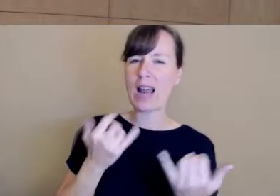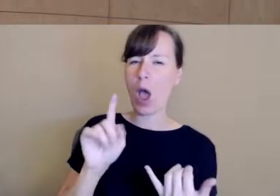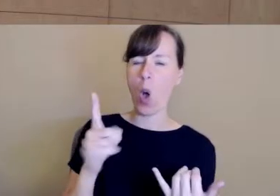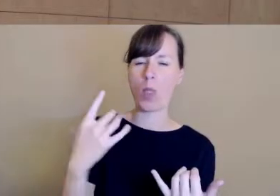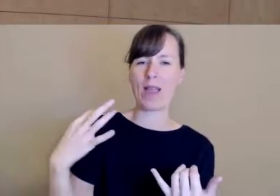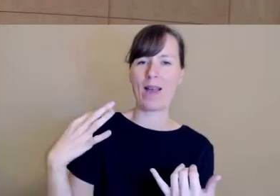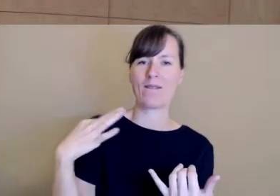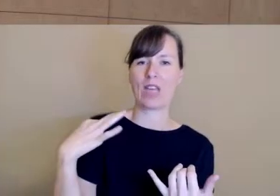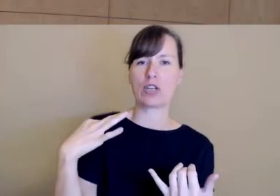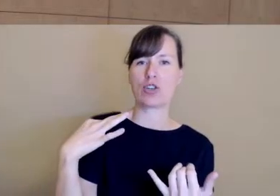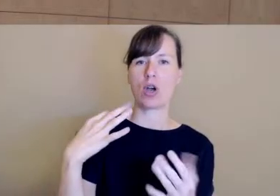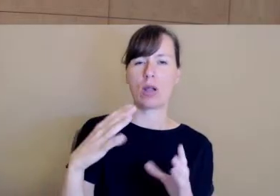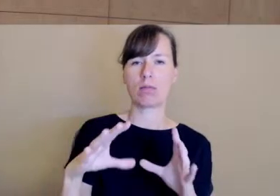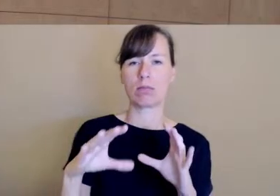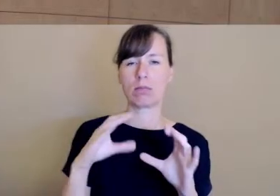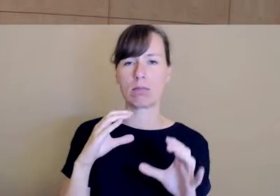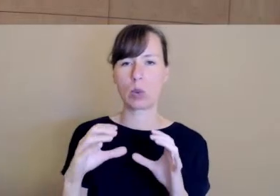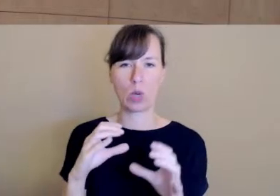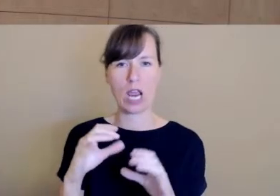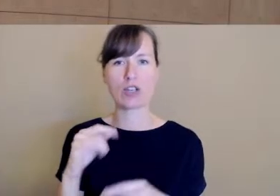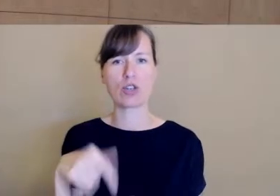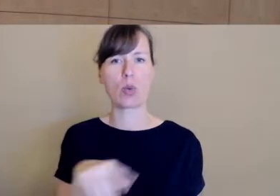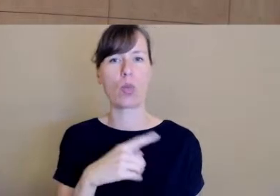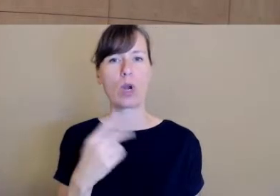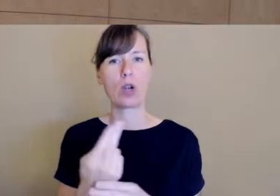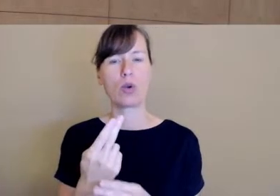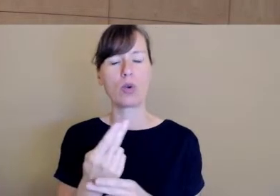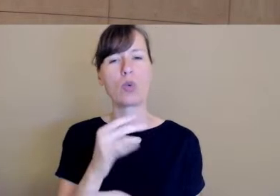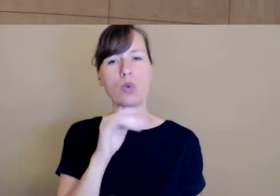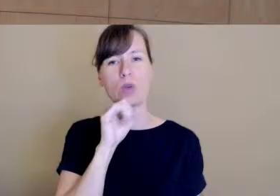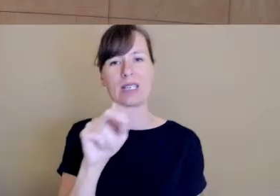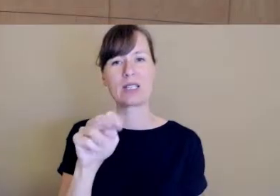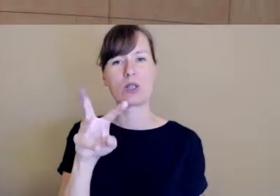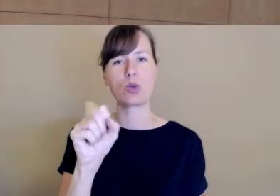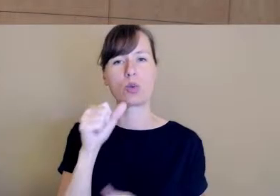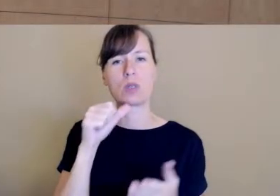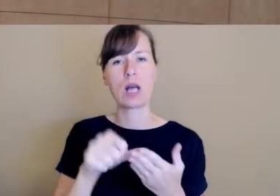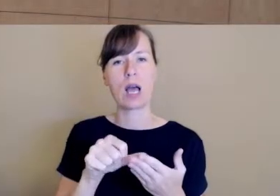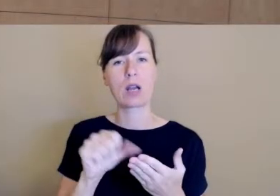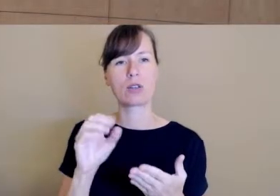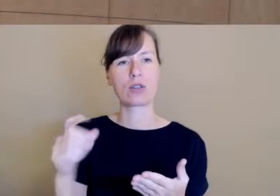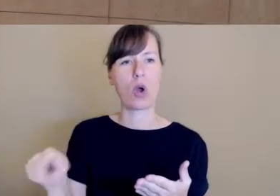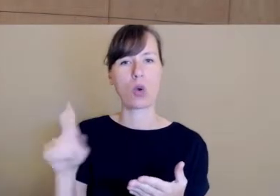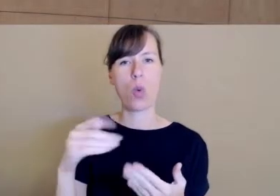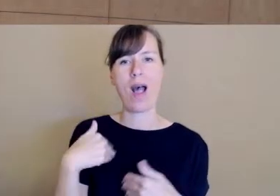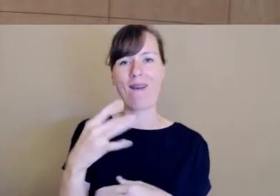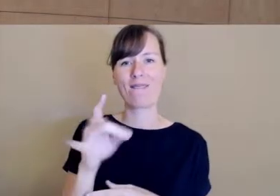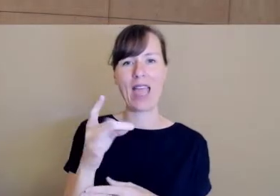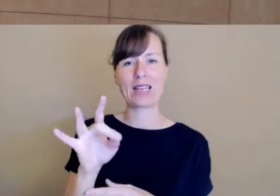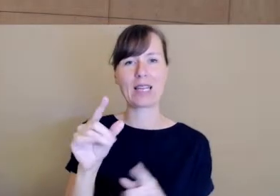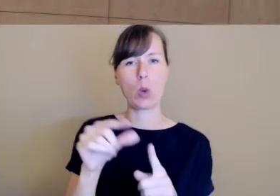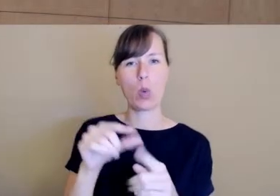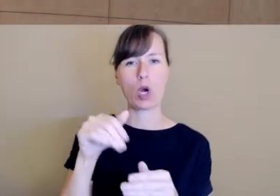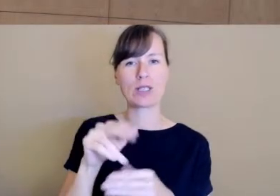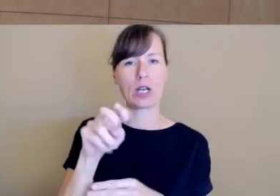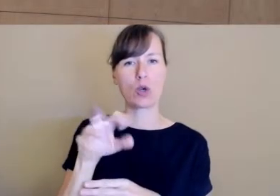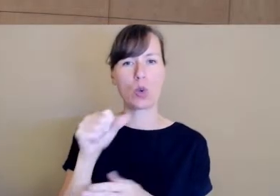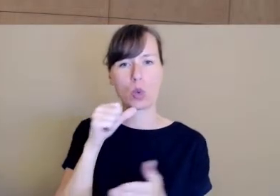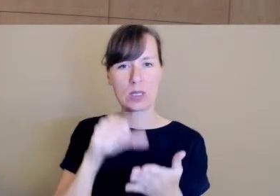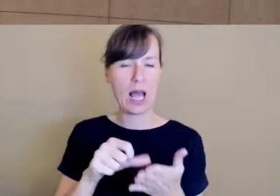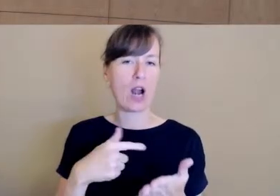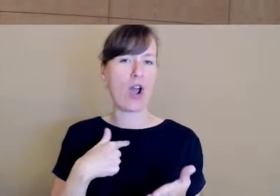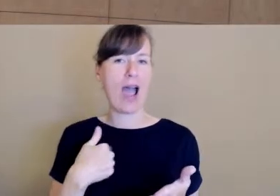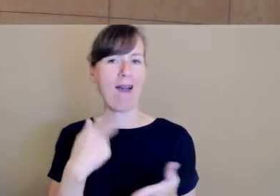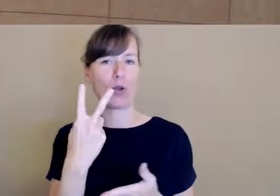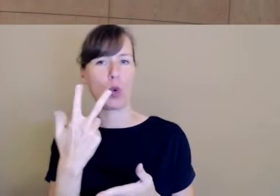we use are the newsletter. So you all have 18 words in the newsletter, and I have 2 or 3 pages